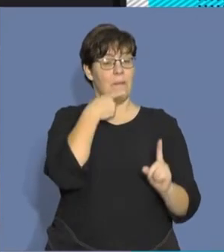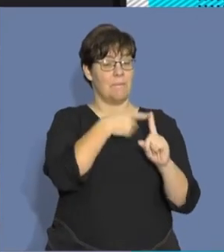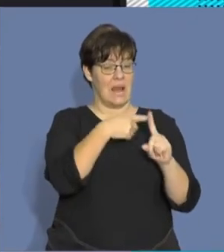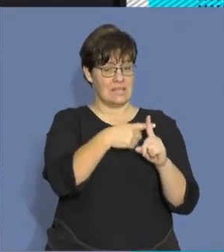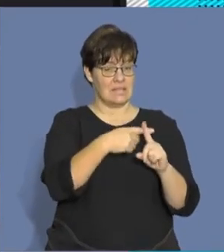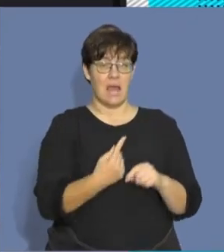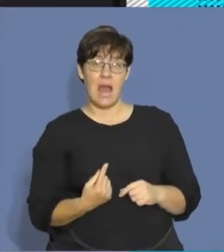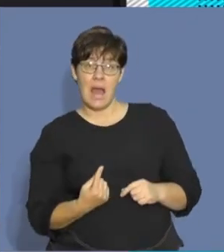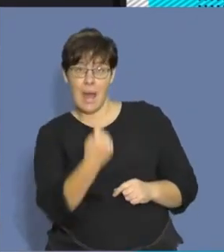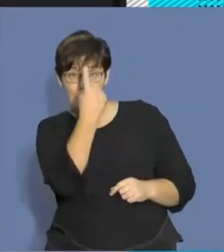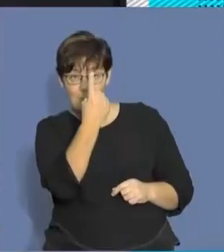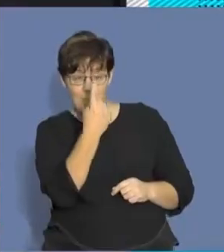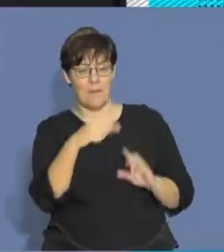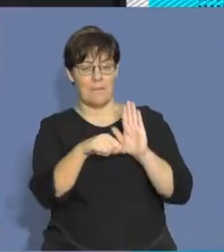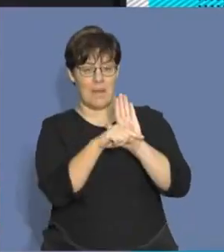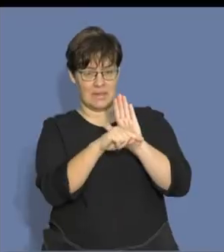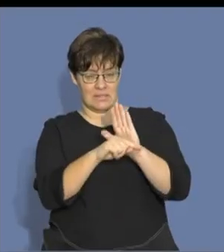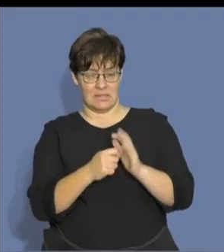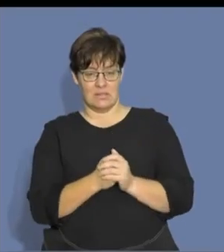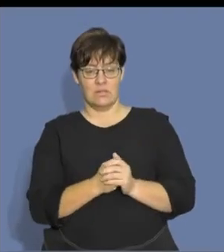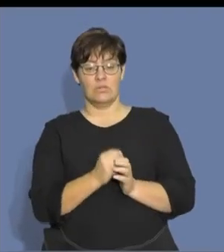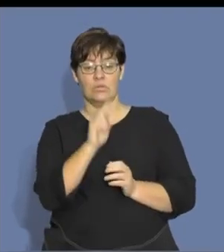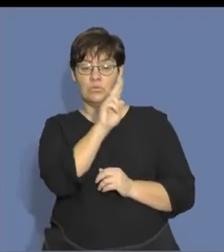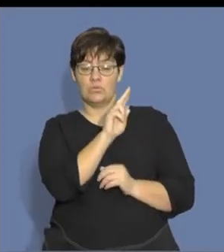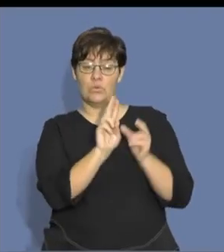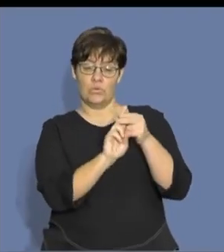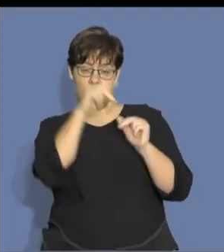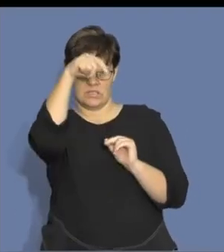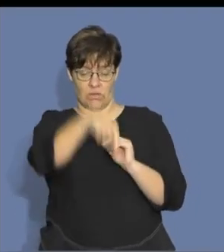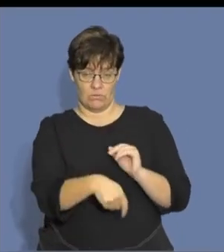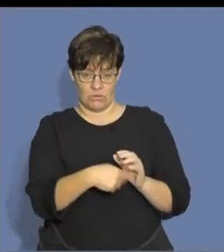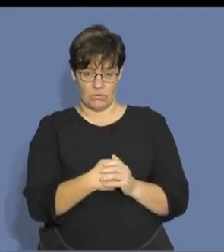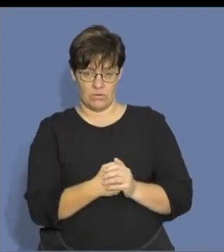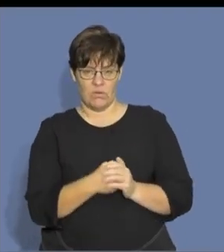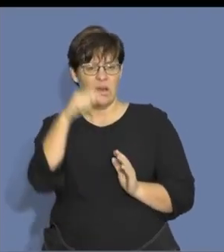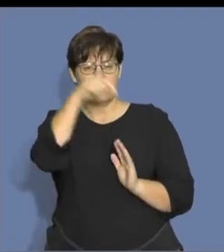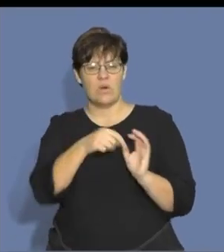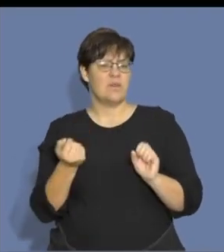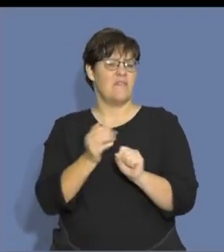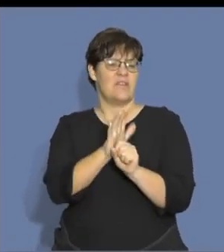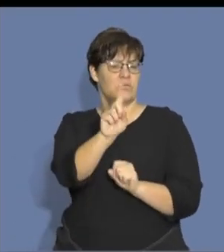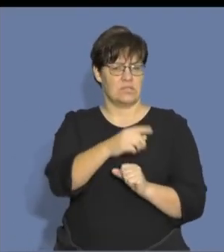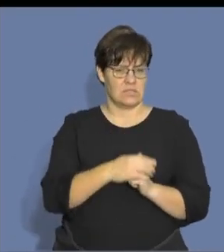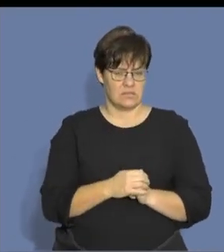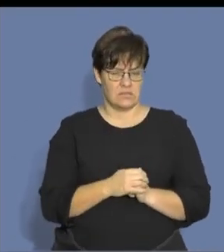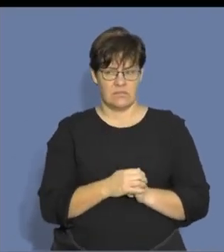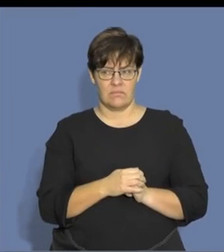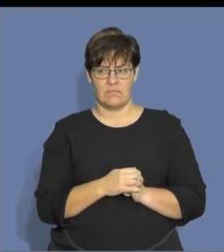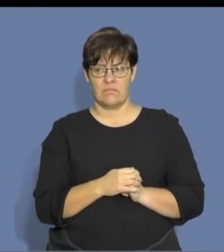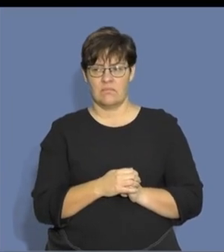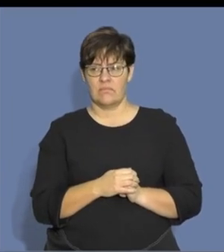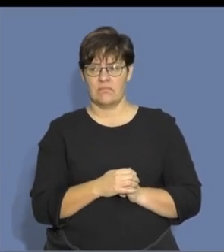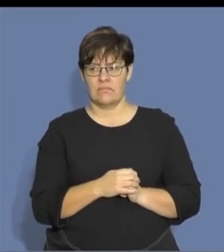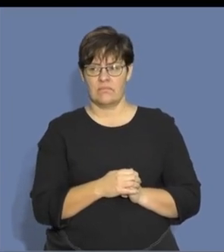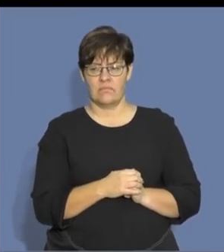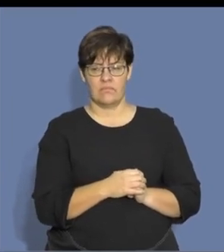up is going to be minus. And so 2 units down, what is down going to affect? Down is going to affect the